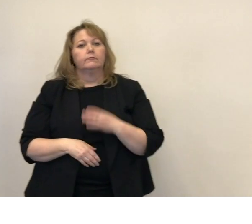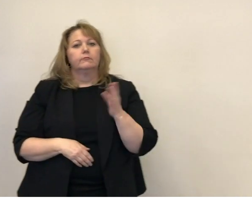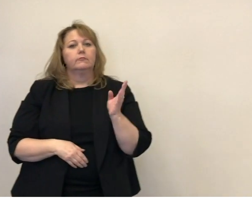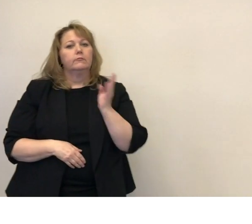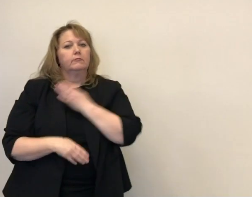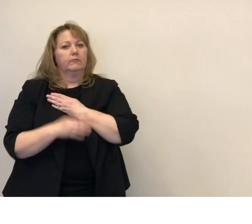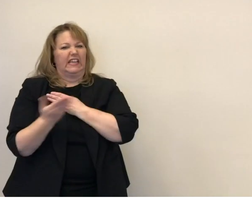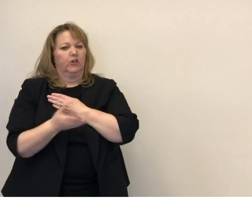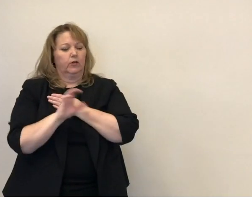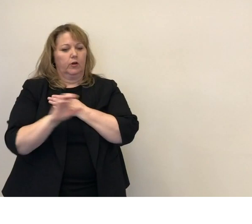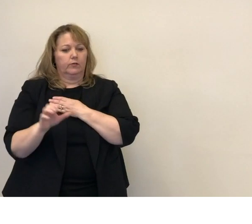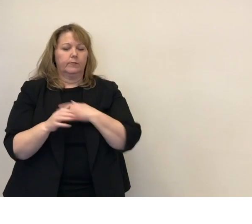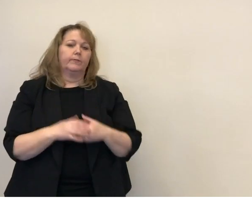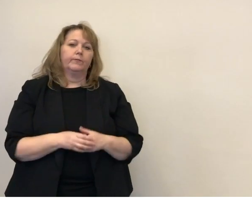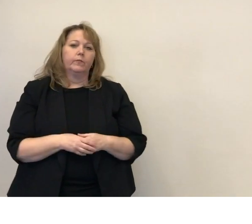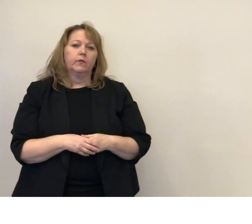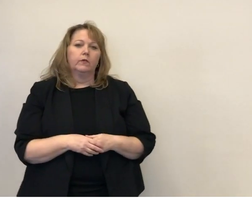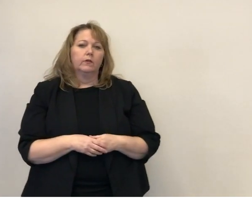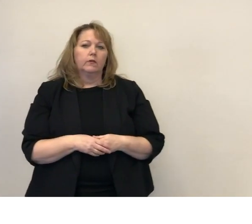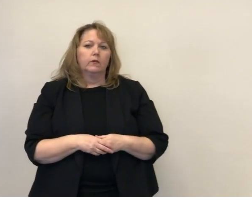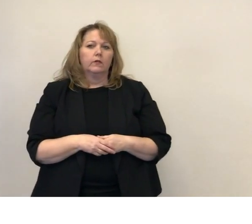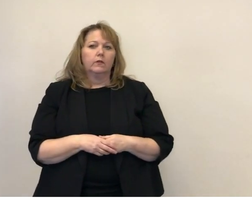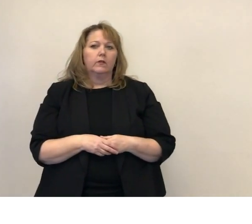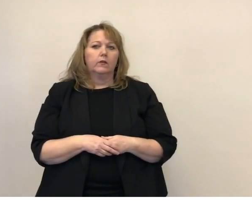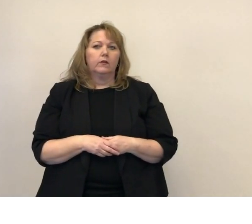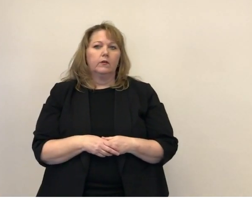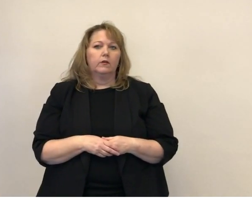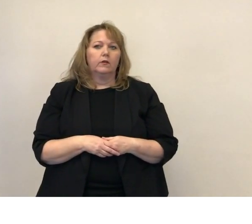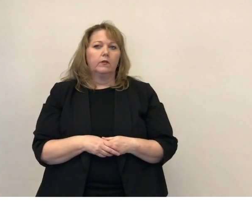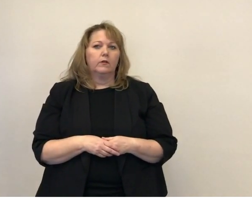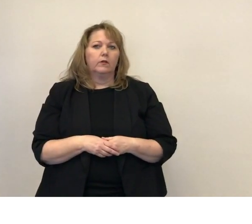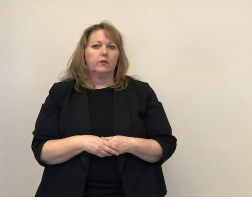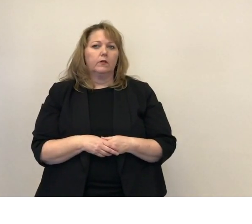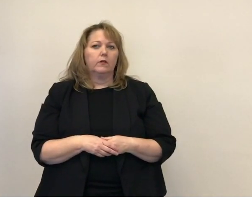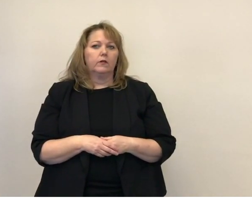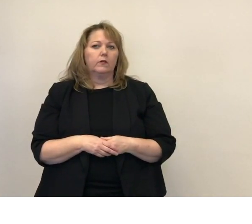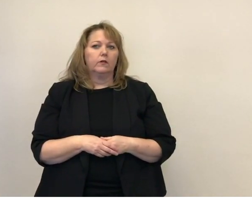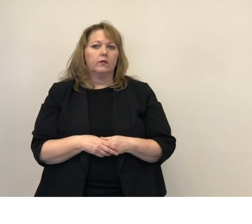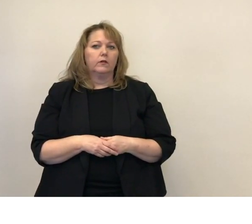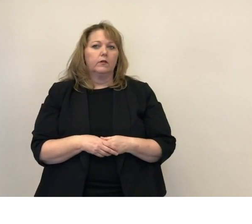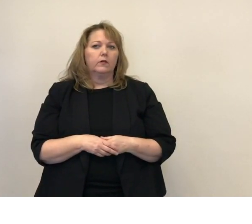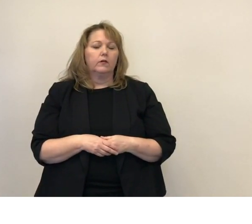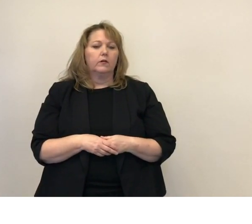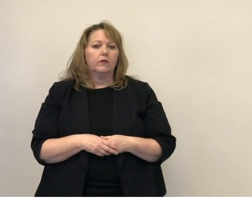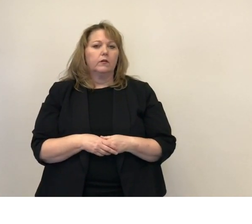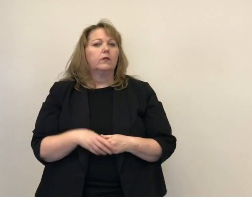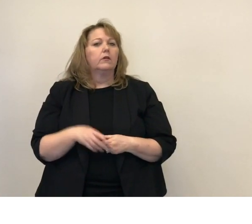the minorities were not being tested at the same rate as other